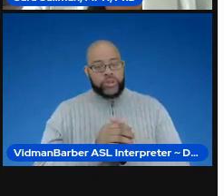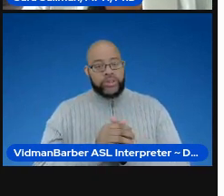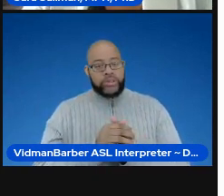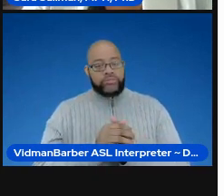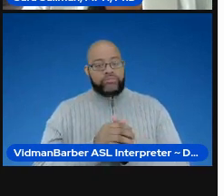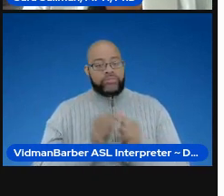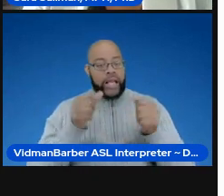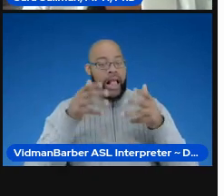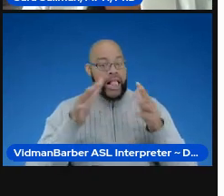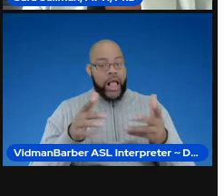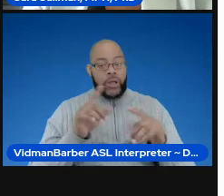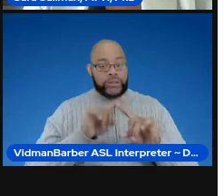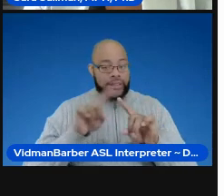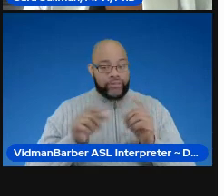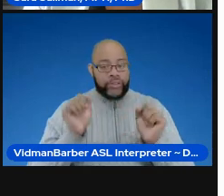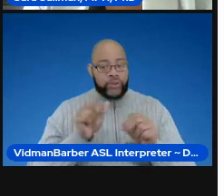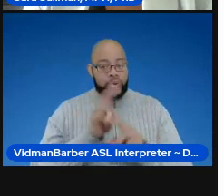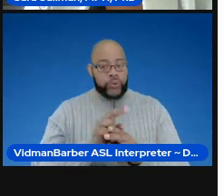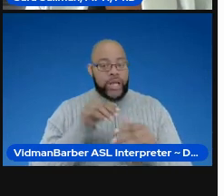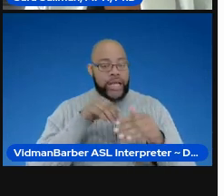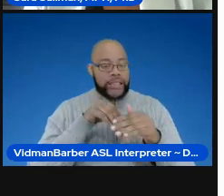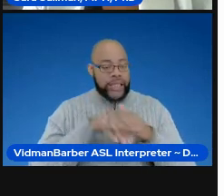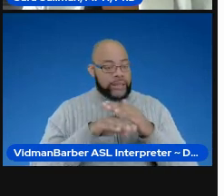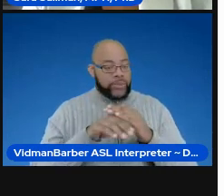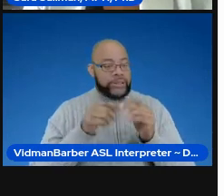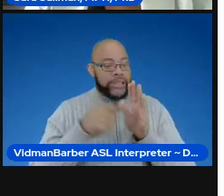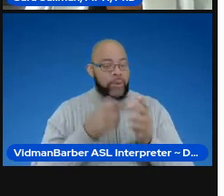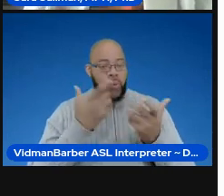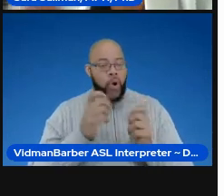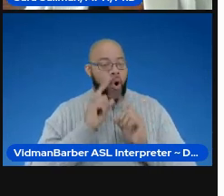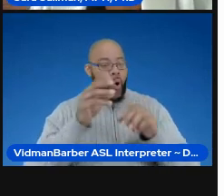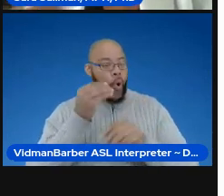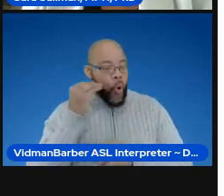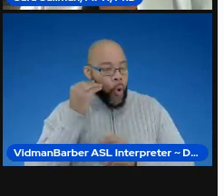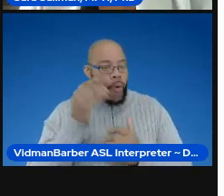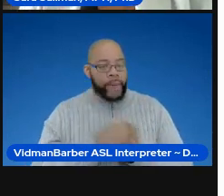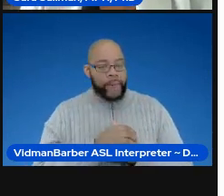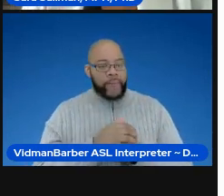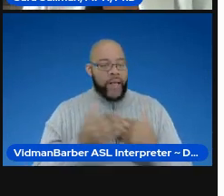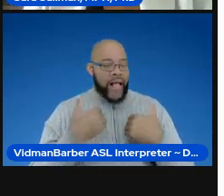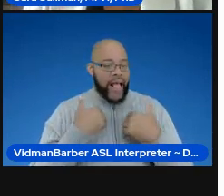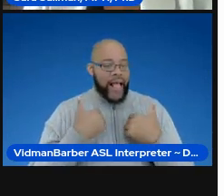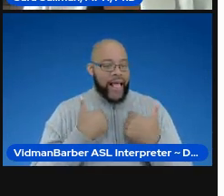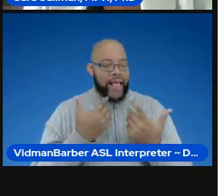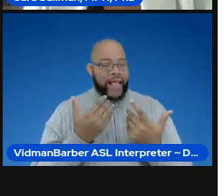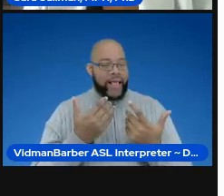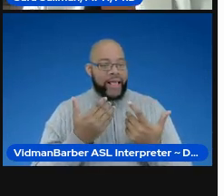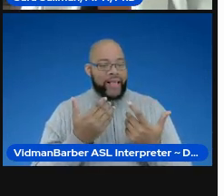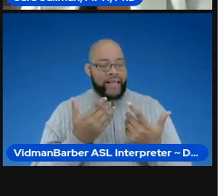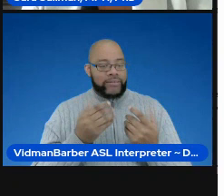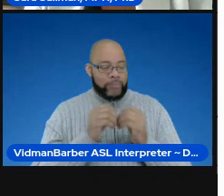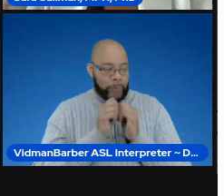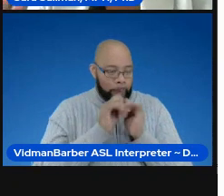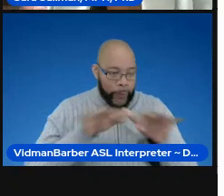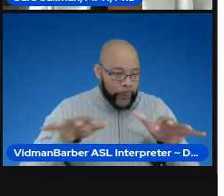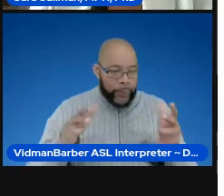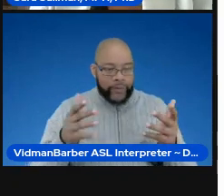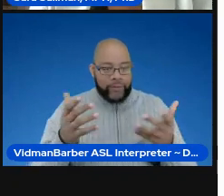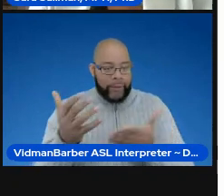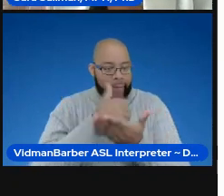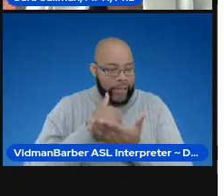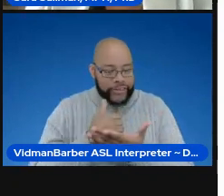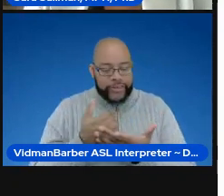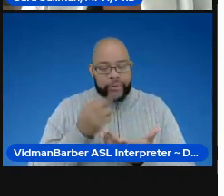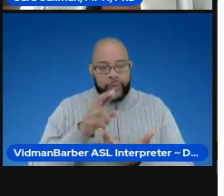include that you use accessible samples. You don't want to go home and, have a bronchoalveolar lavage collection